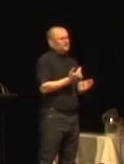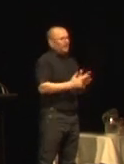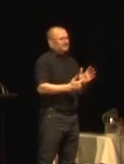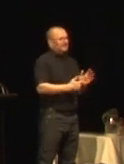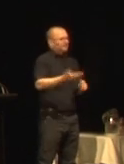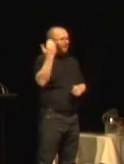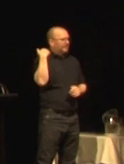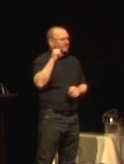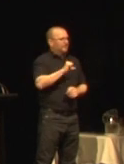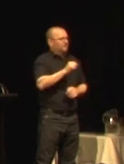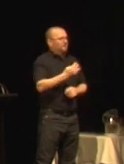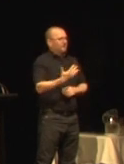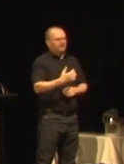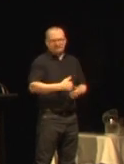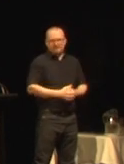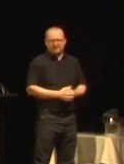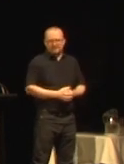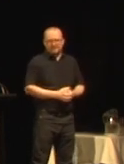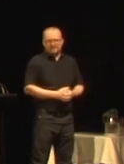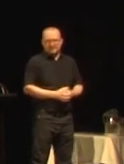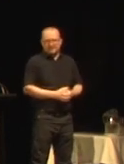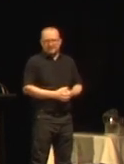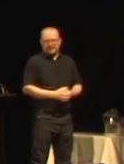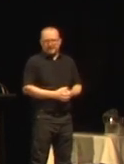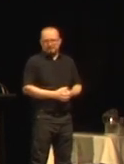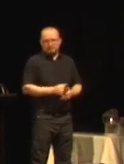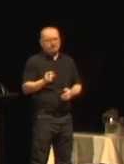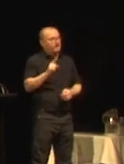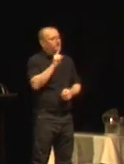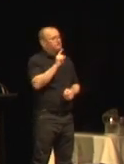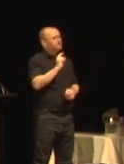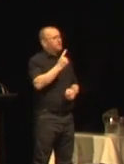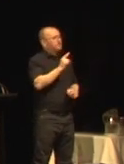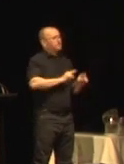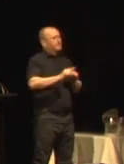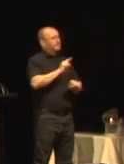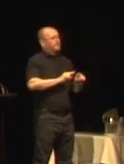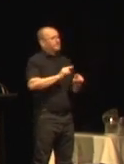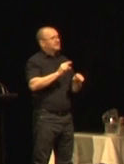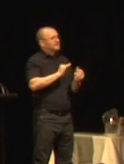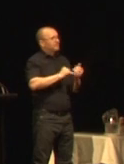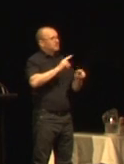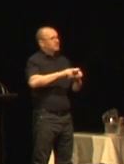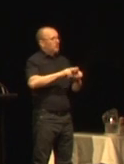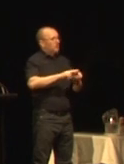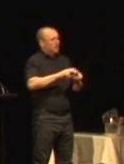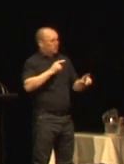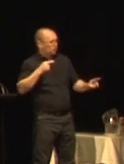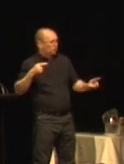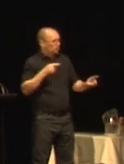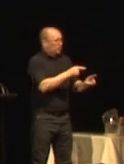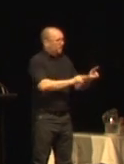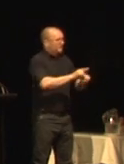Back then, members took to the first meeting in San Francisco, people took steamships to attend the first meeting of the